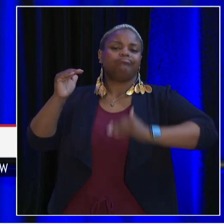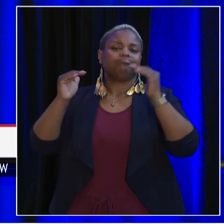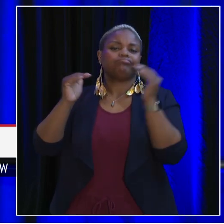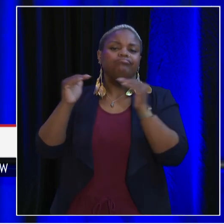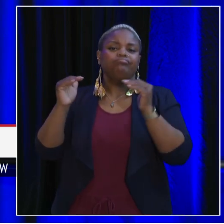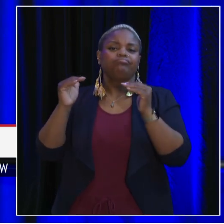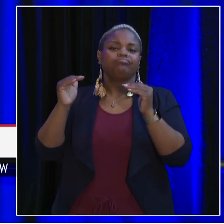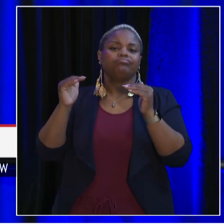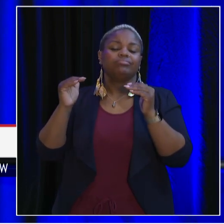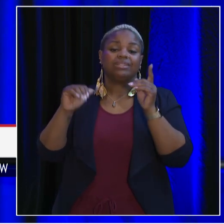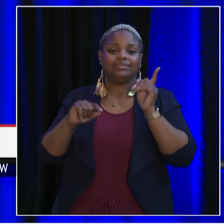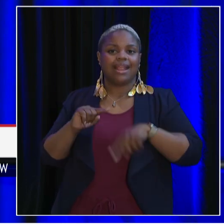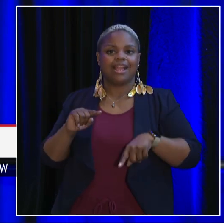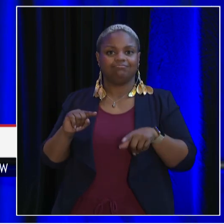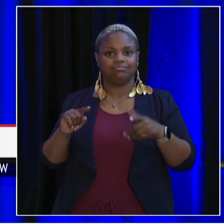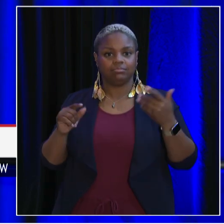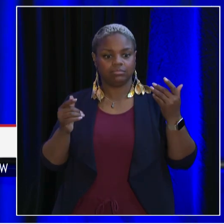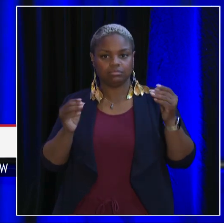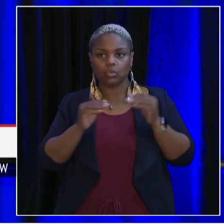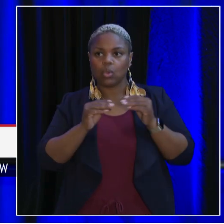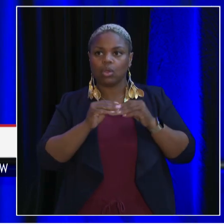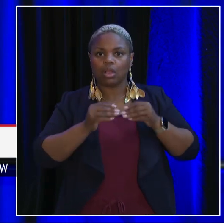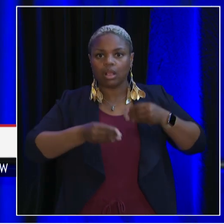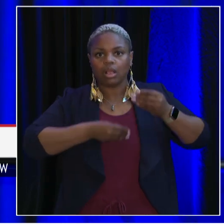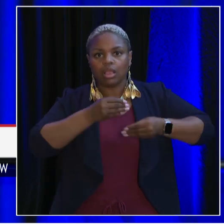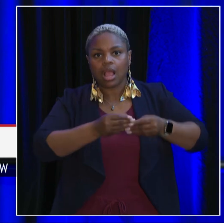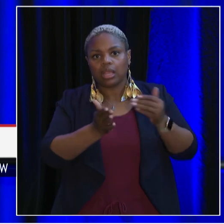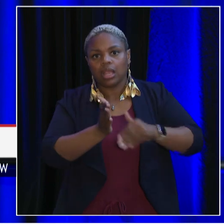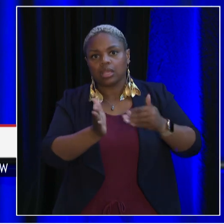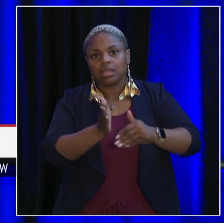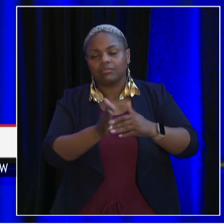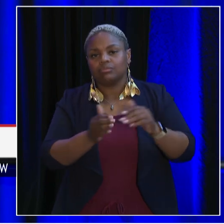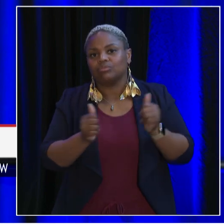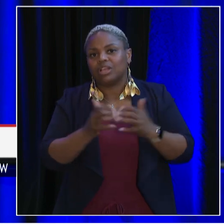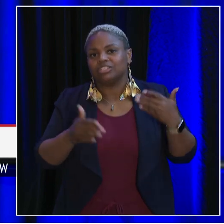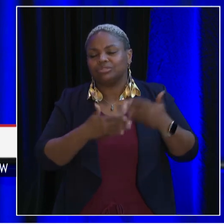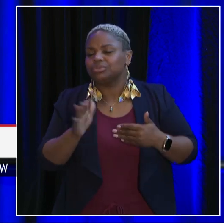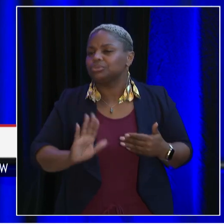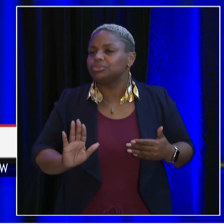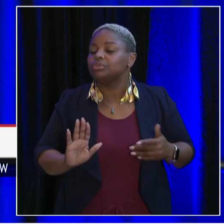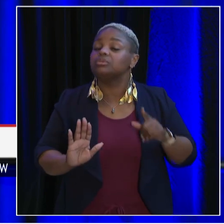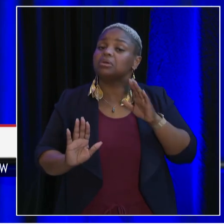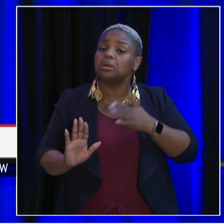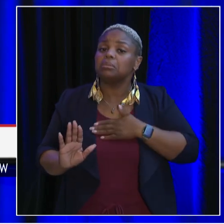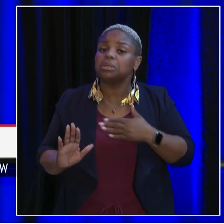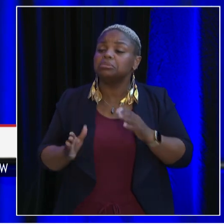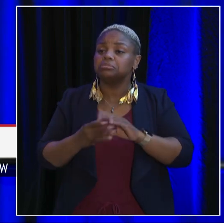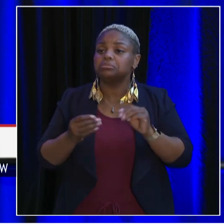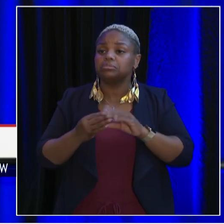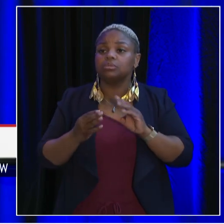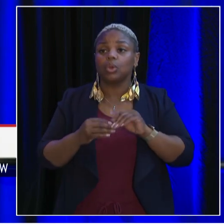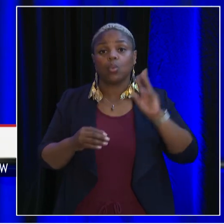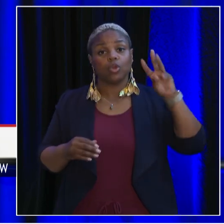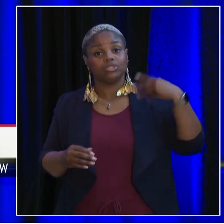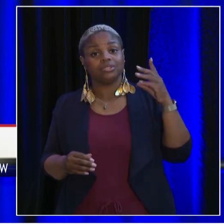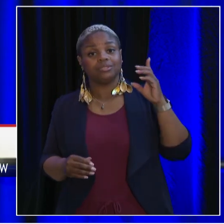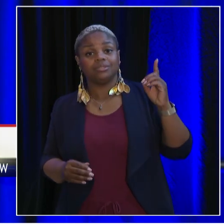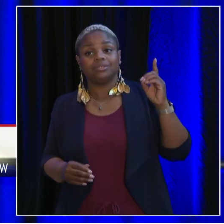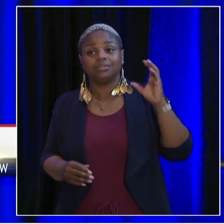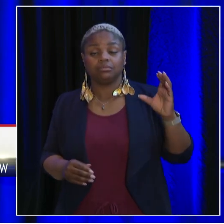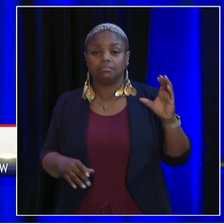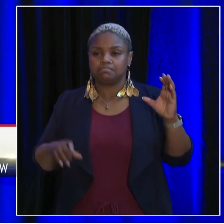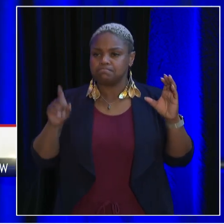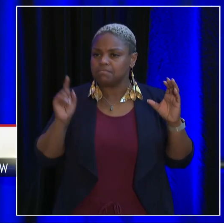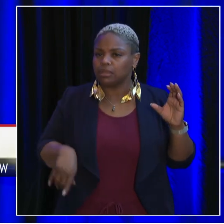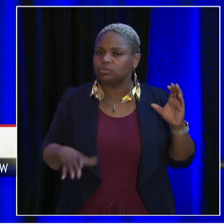another generation without full rights. We must admit the Washington Douglas Commonwealth into the Union. Thank